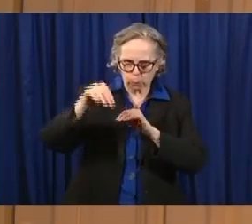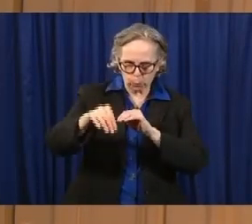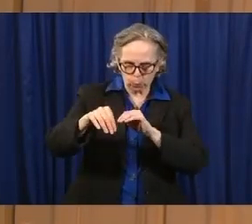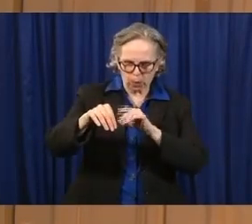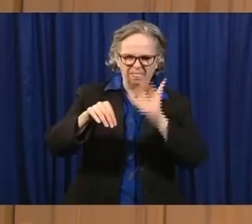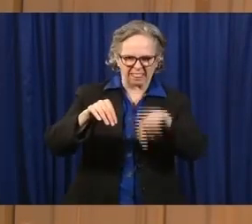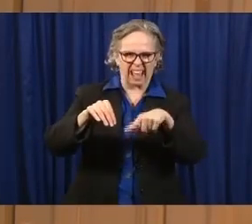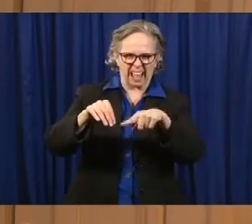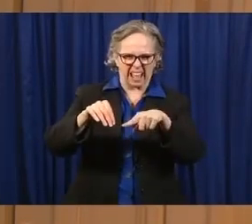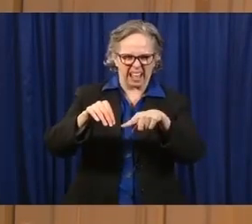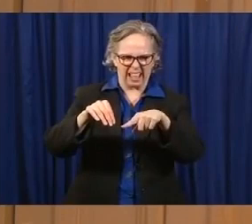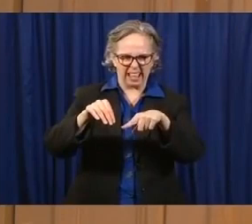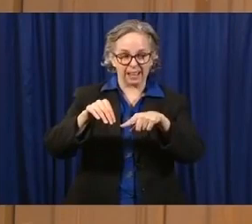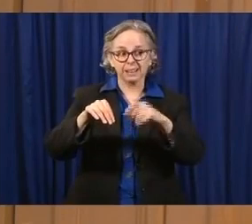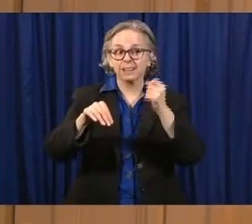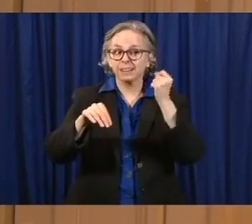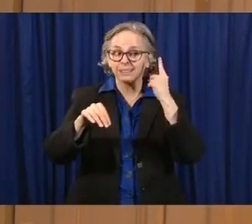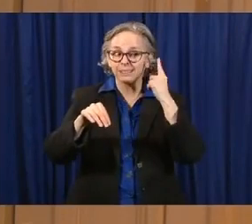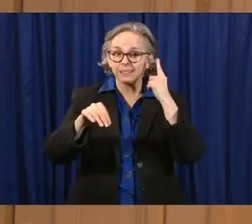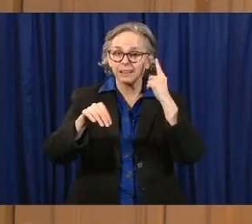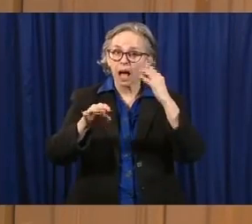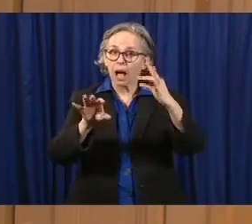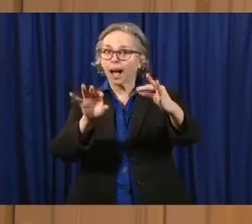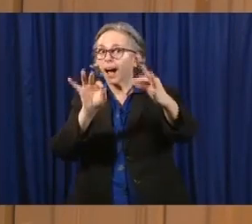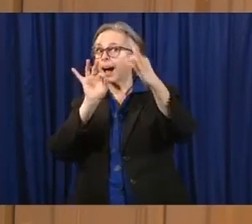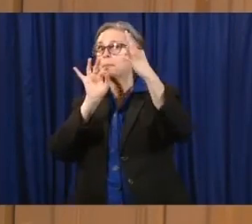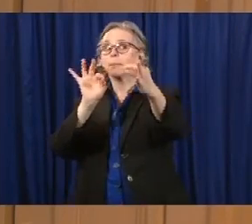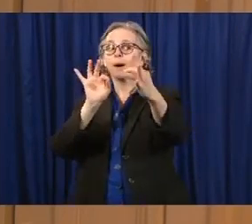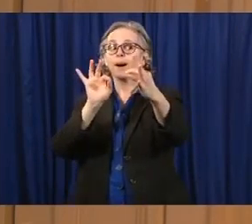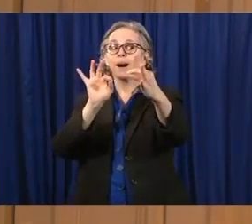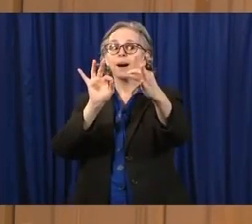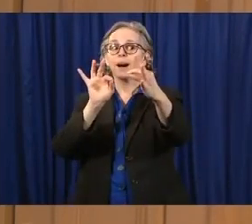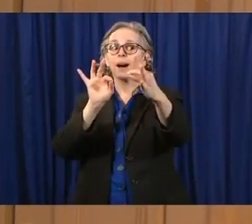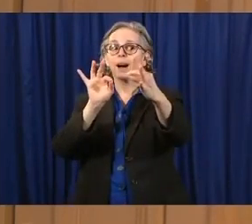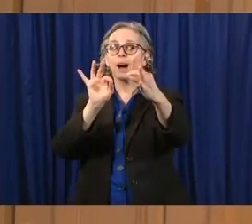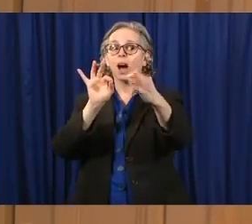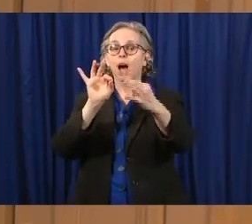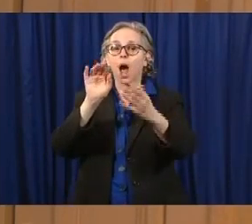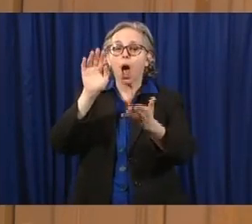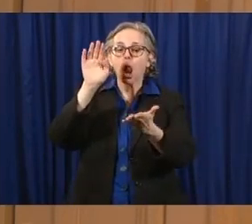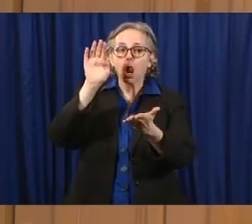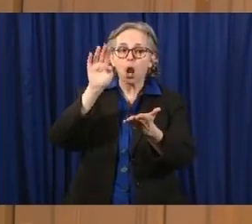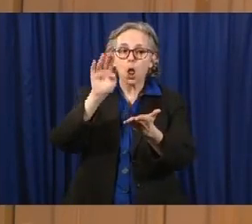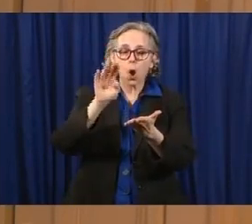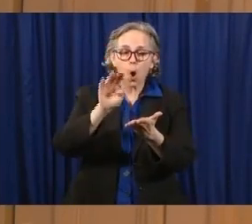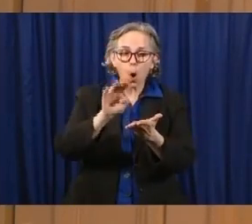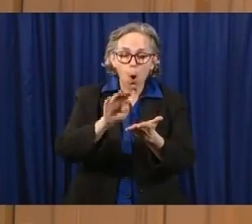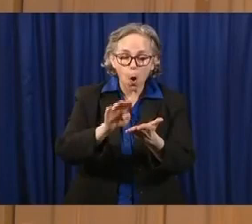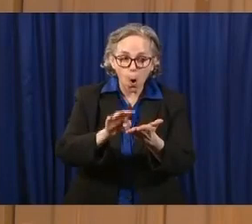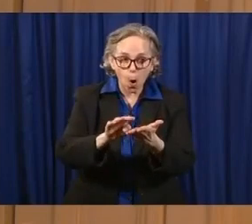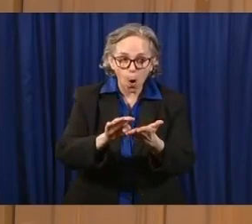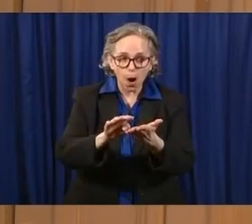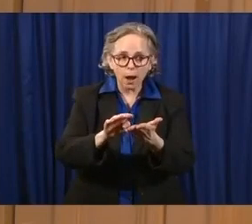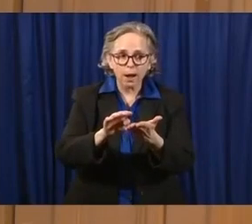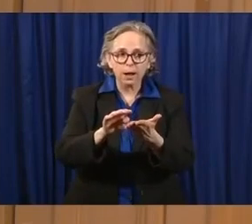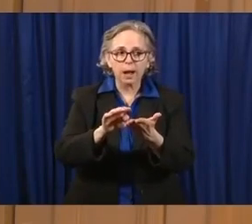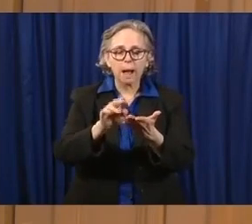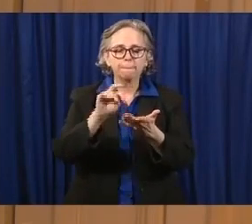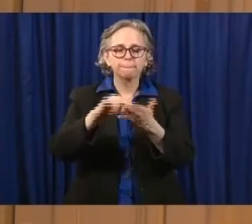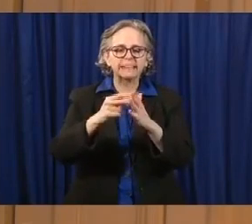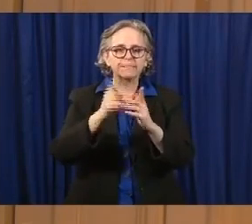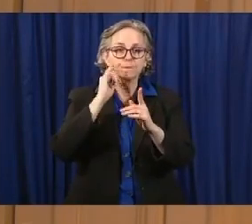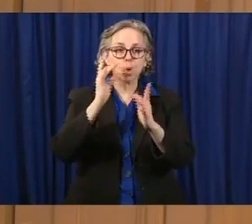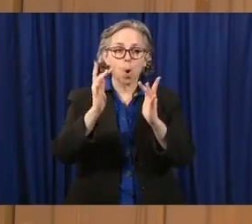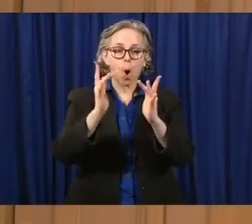trace everyone. I mean, if we don't have PPE and we don't have testing, then if we could get to a number where when we do diagnose those cases, we could at